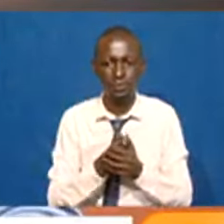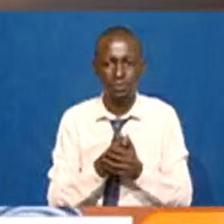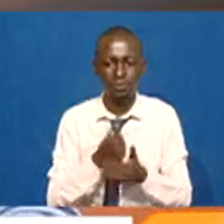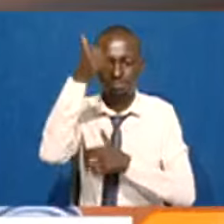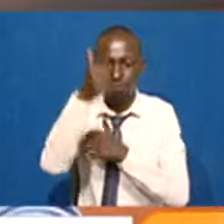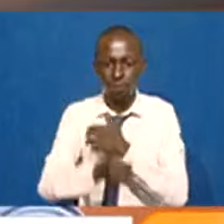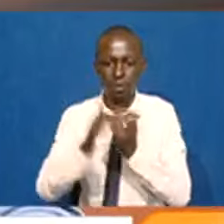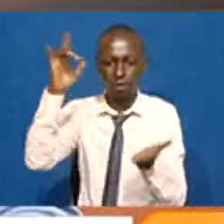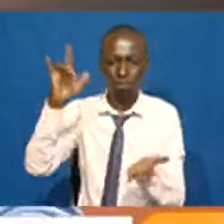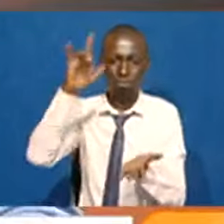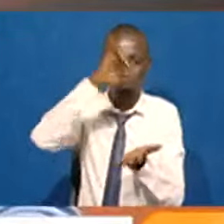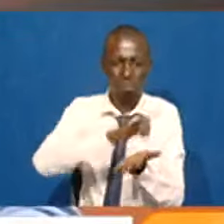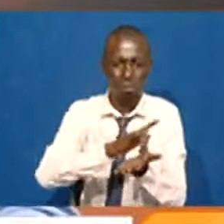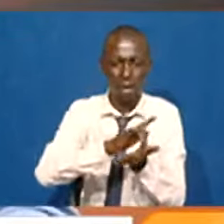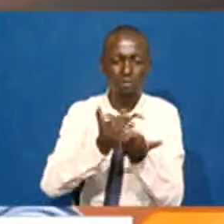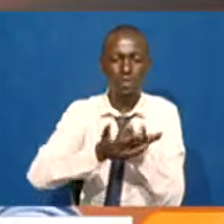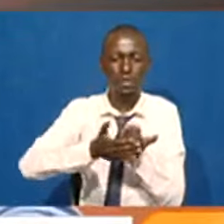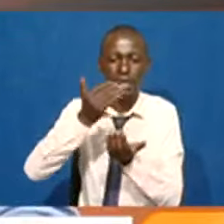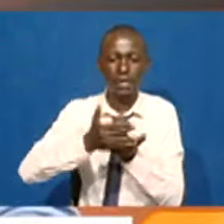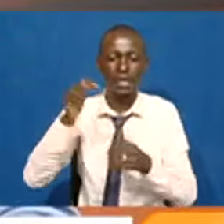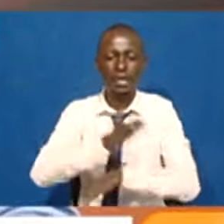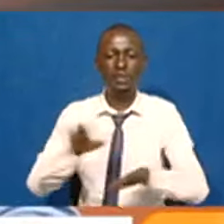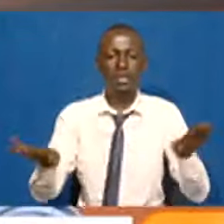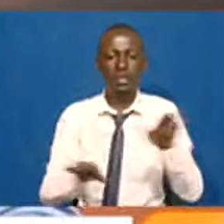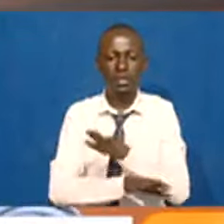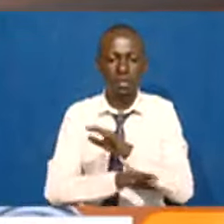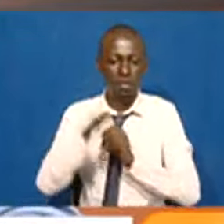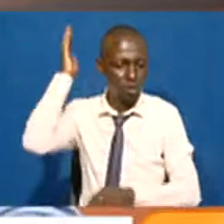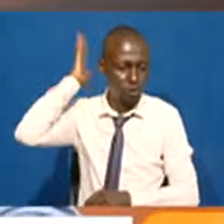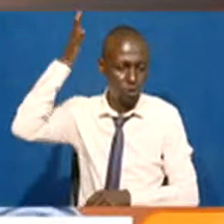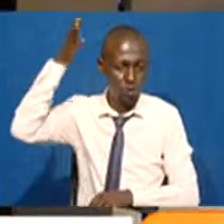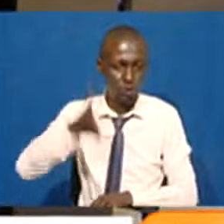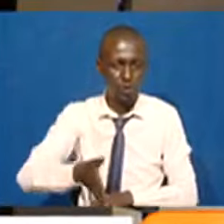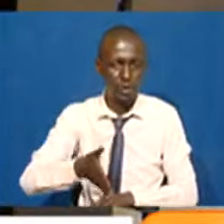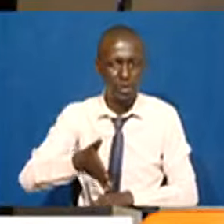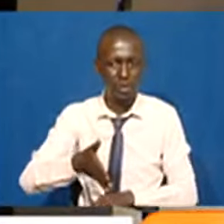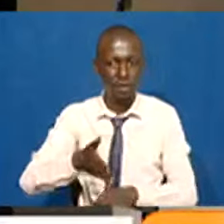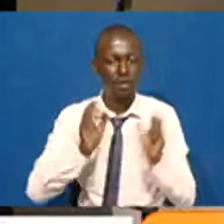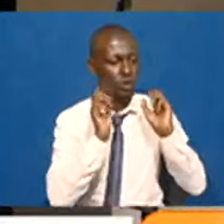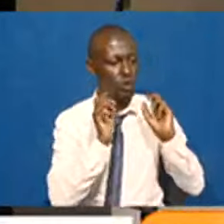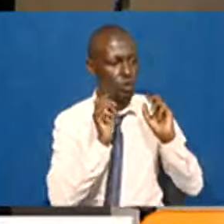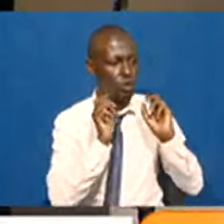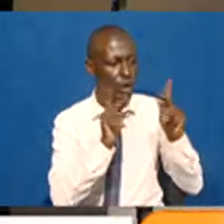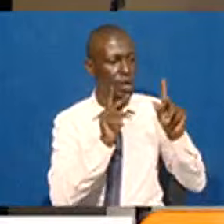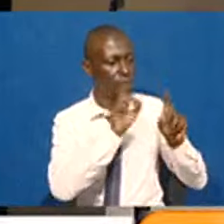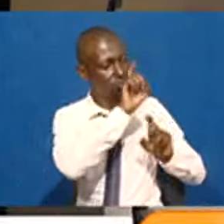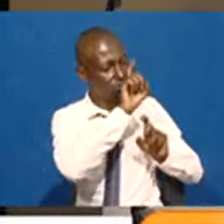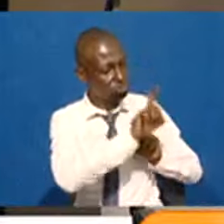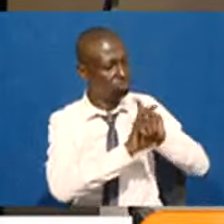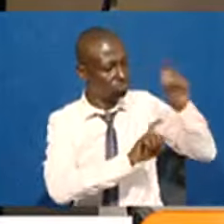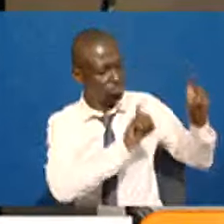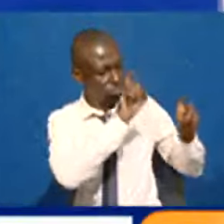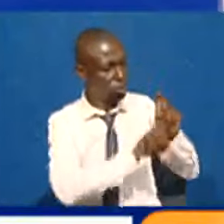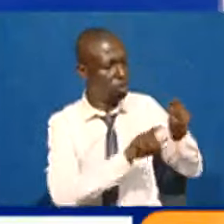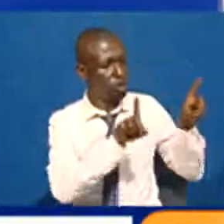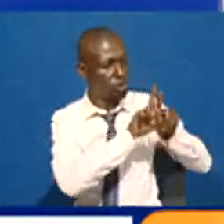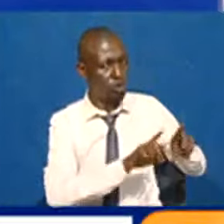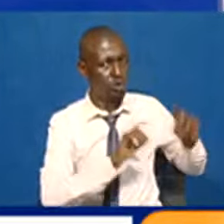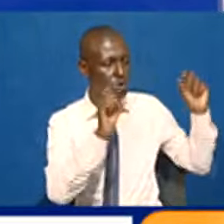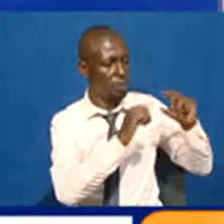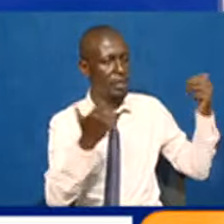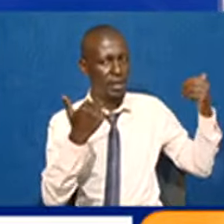arrives, we are going to take care of everything from here. Okay. Yes. All right, let's bring up some of the questions as well, and I see the text messages also coming through. Let's bring up some of